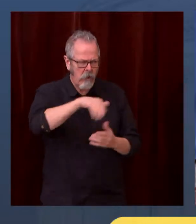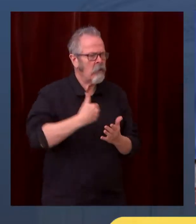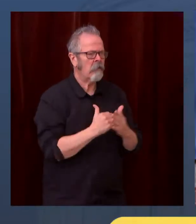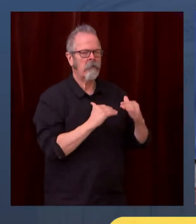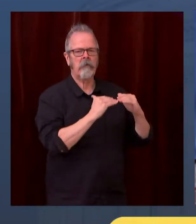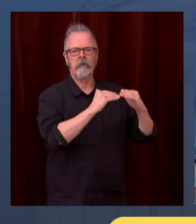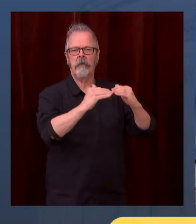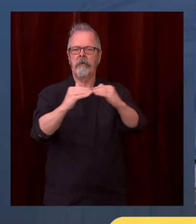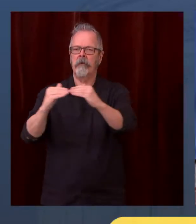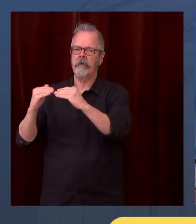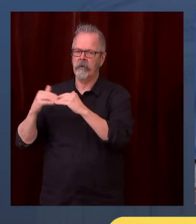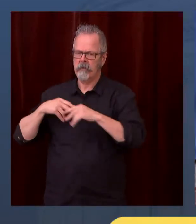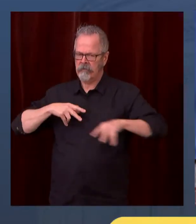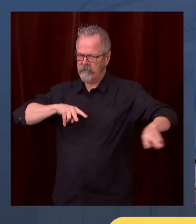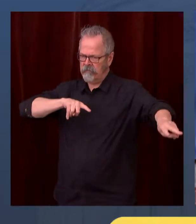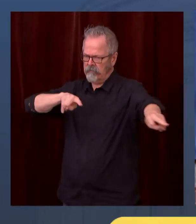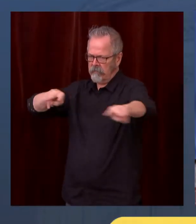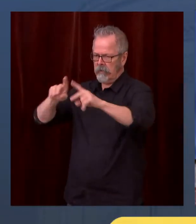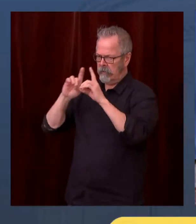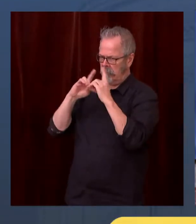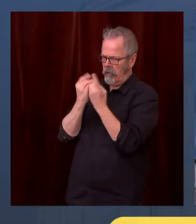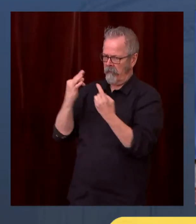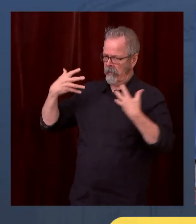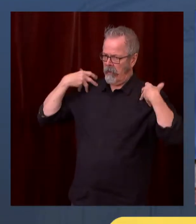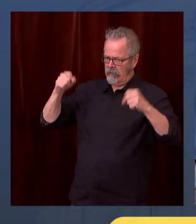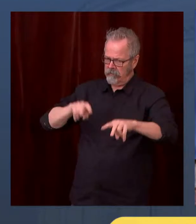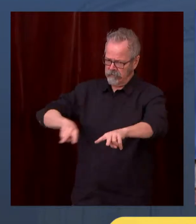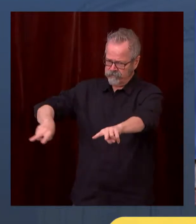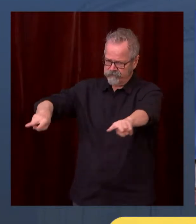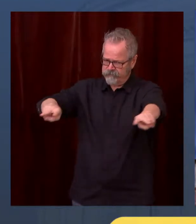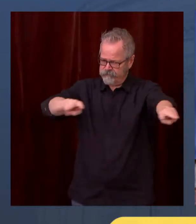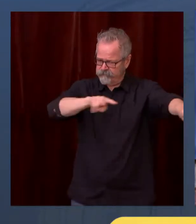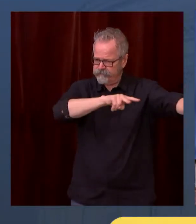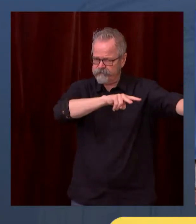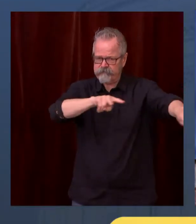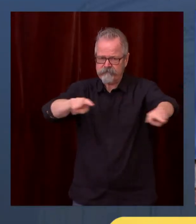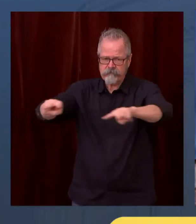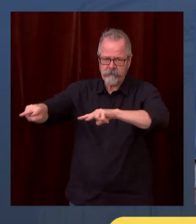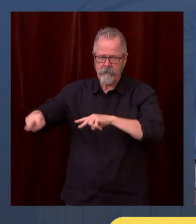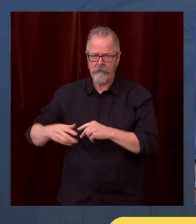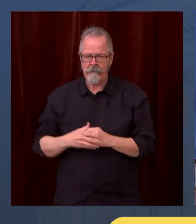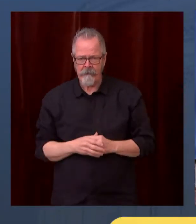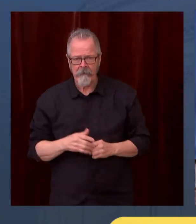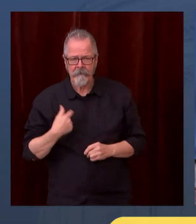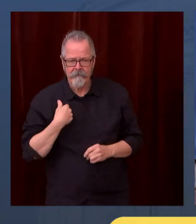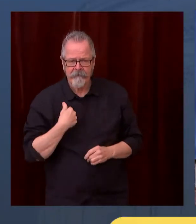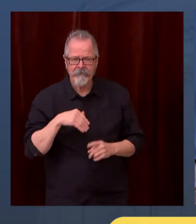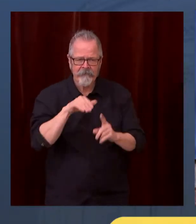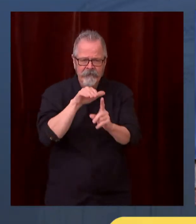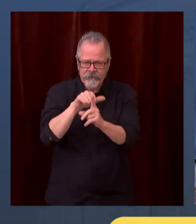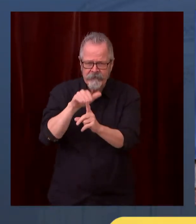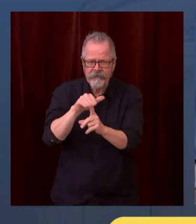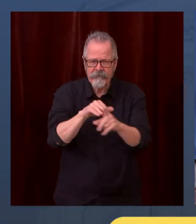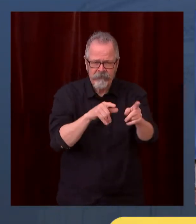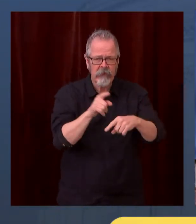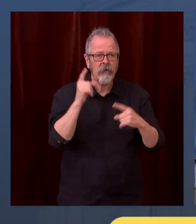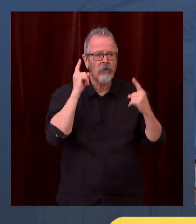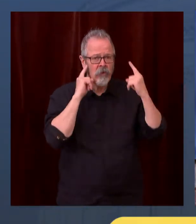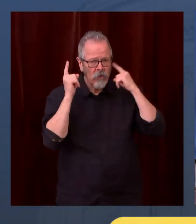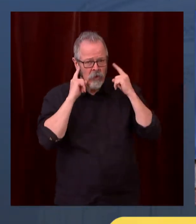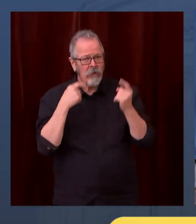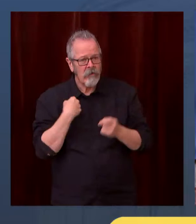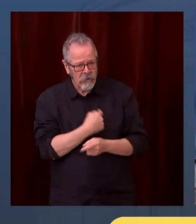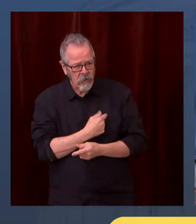serious issue for us. I do want to remind people that you've heard we've made real progress. We've had